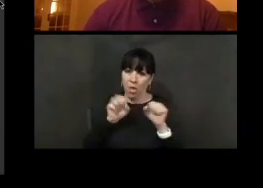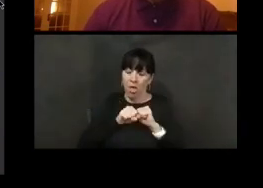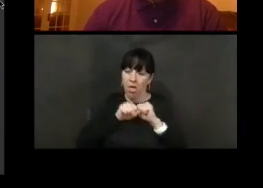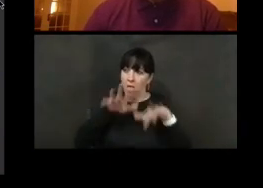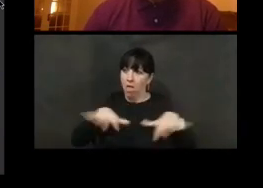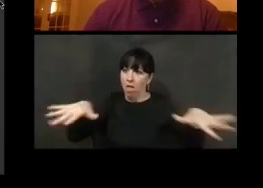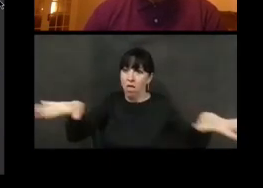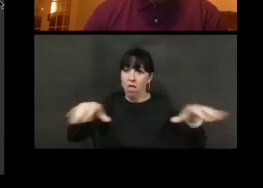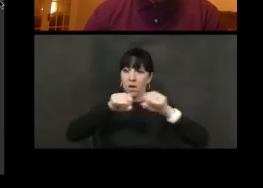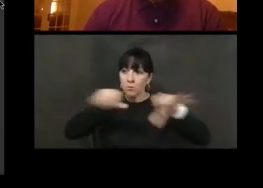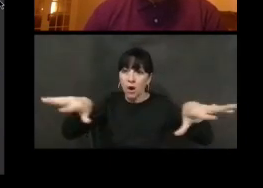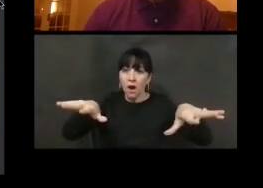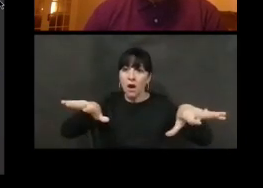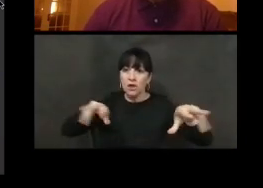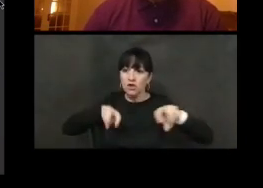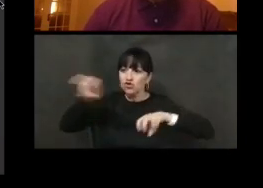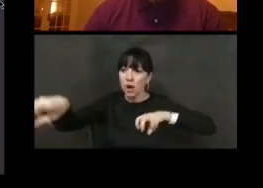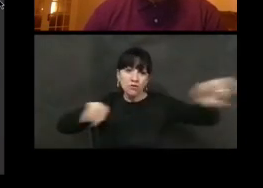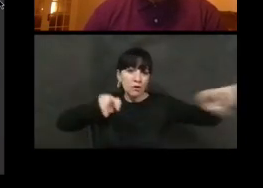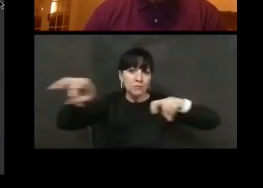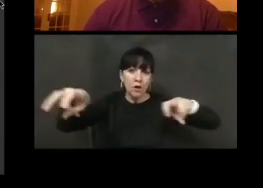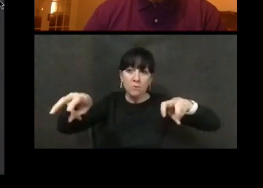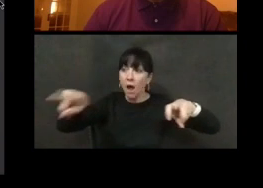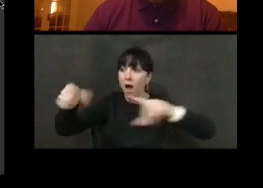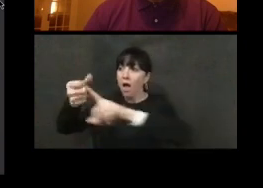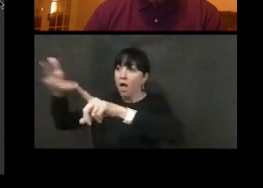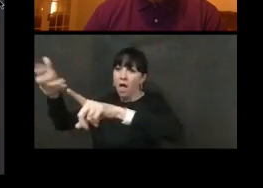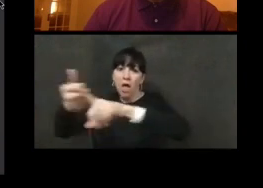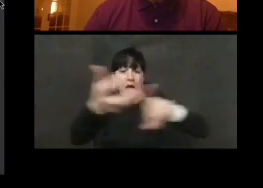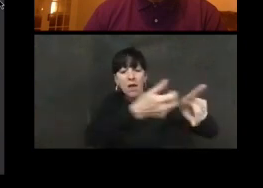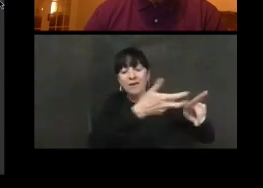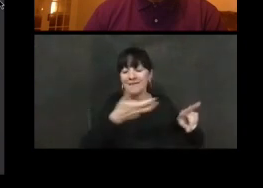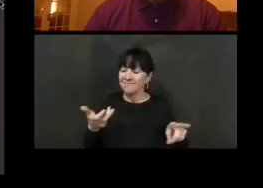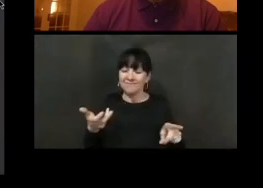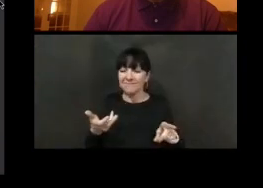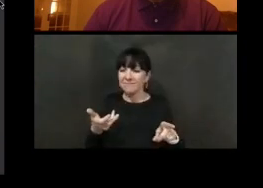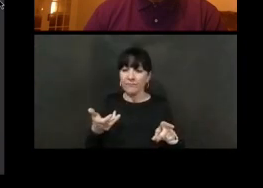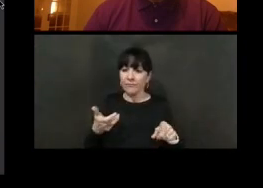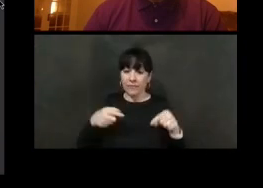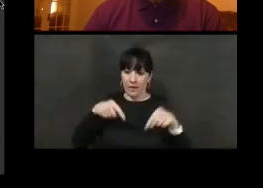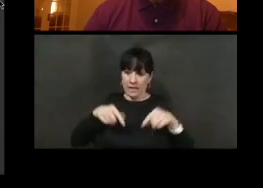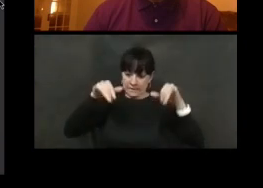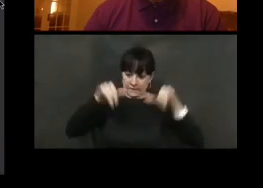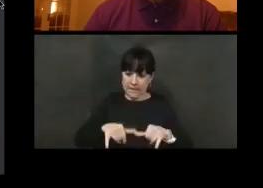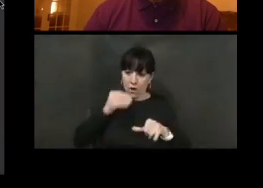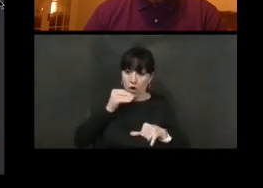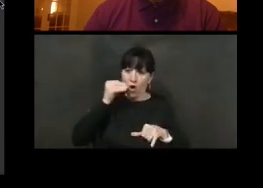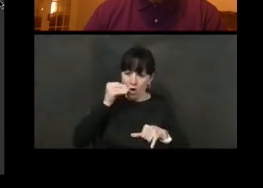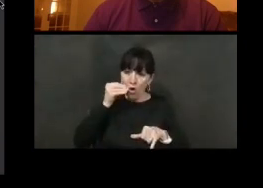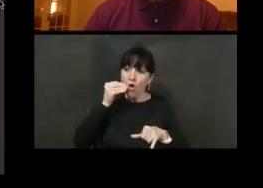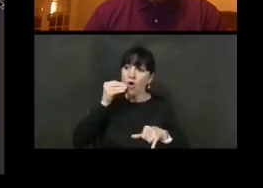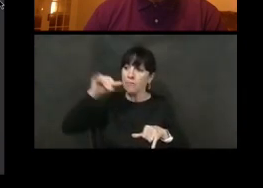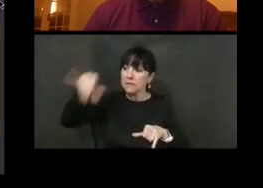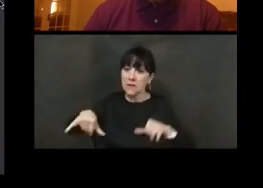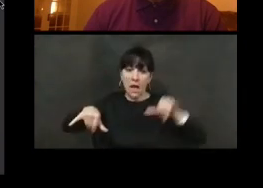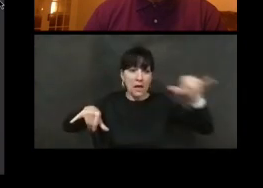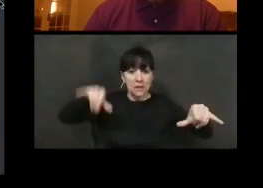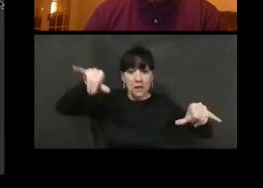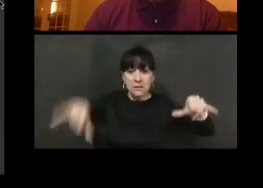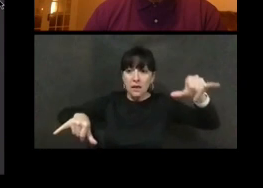that. So but it does work, and that's why you're going to continue to see some measures of social